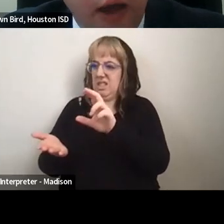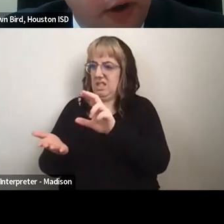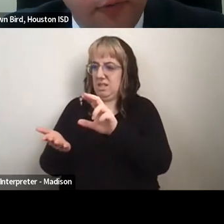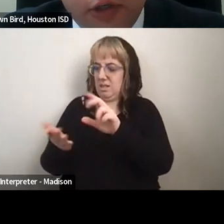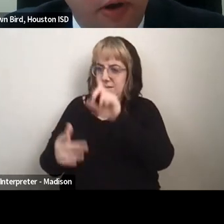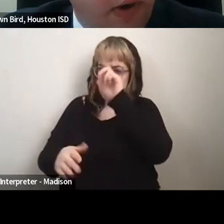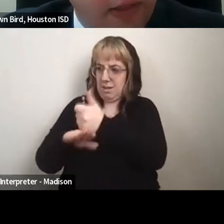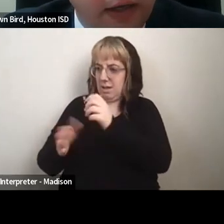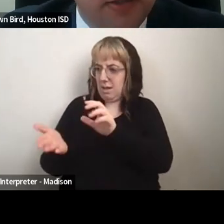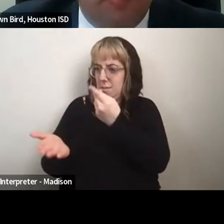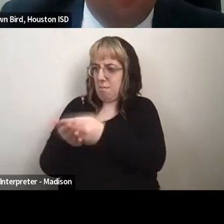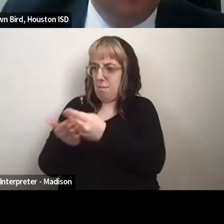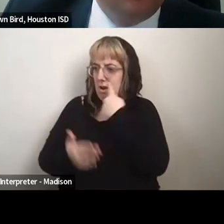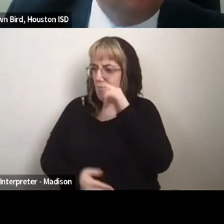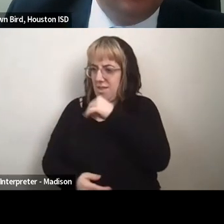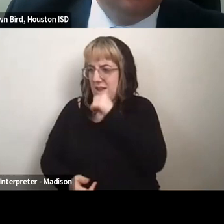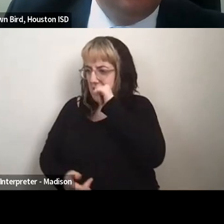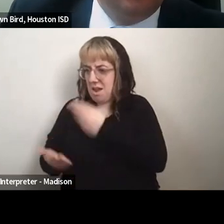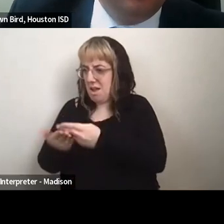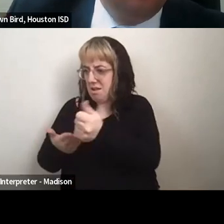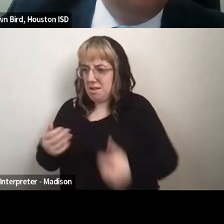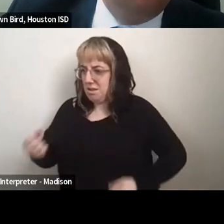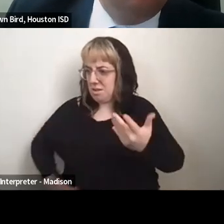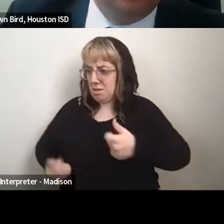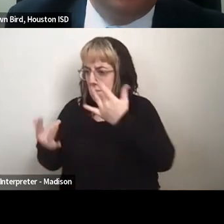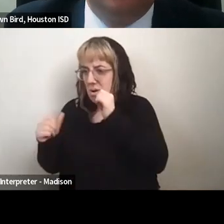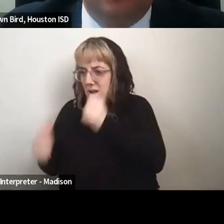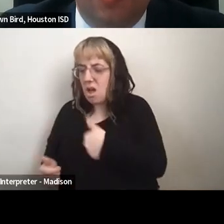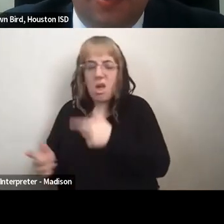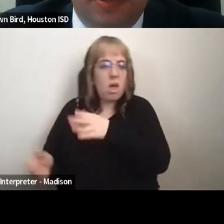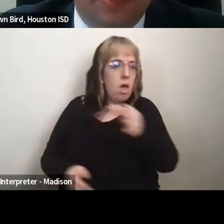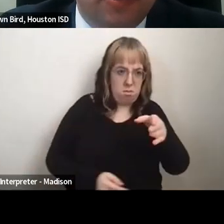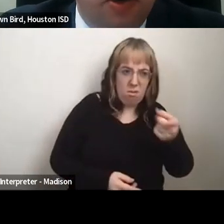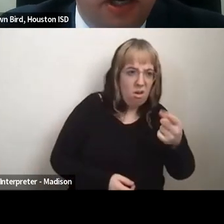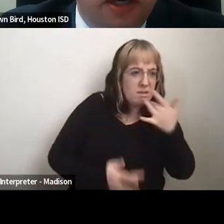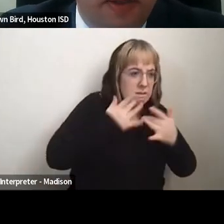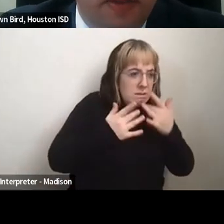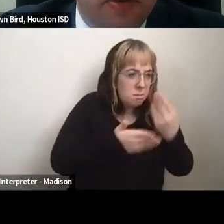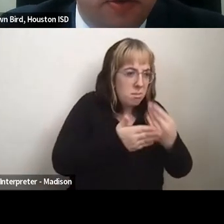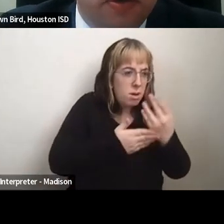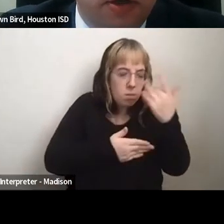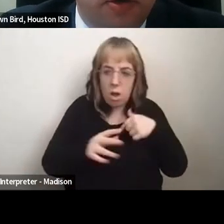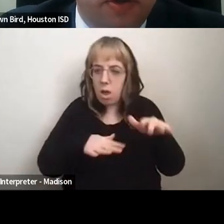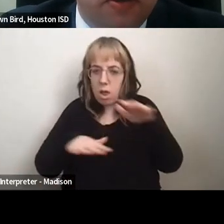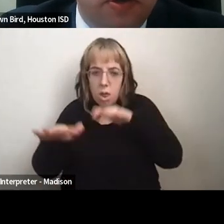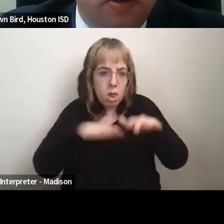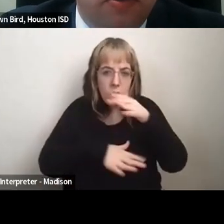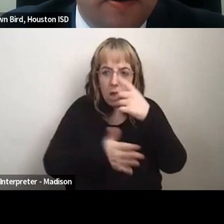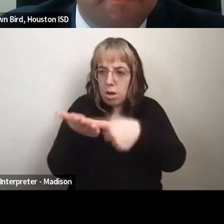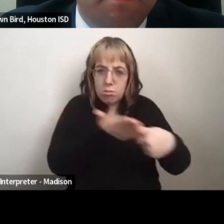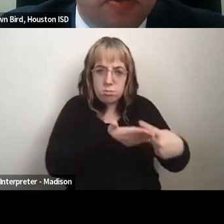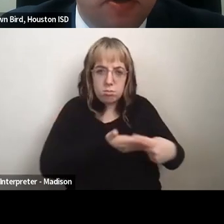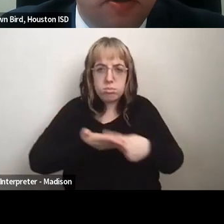know, have a conversation about why that is, and maybe we need to reallocate it to a different project. The need is great, and so there's, you know, there's